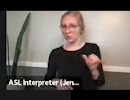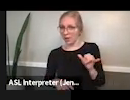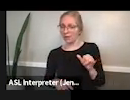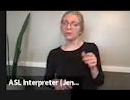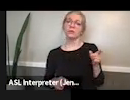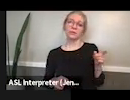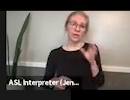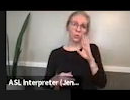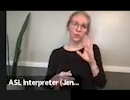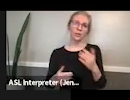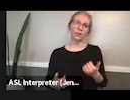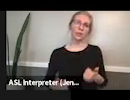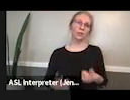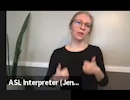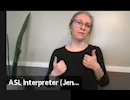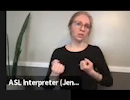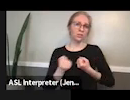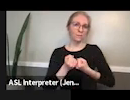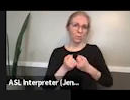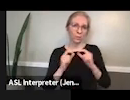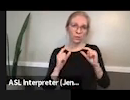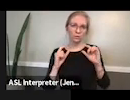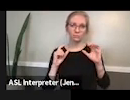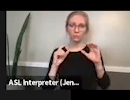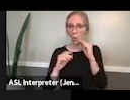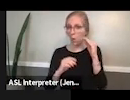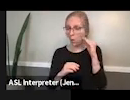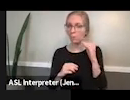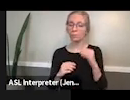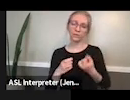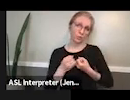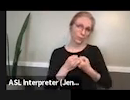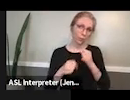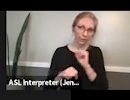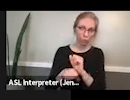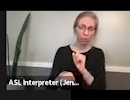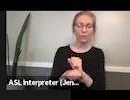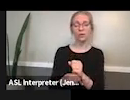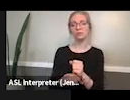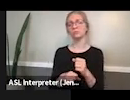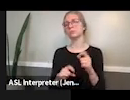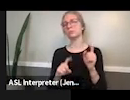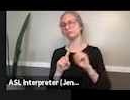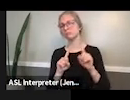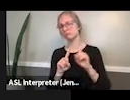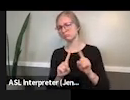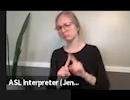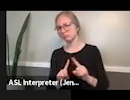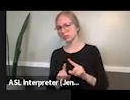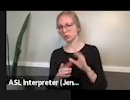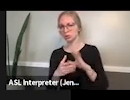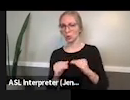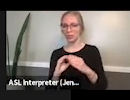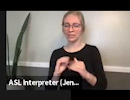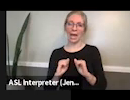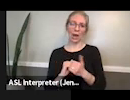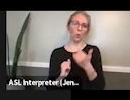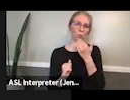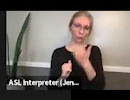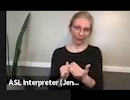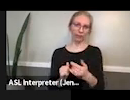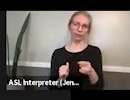in supported home, they have supported employment. There are lots of stories about how well kids can